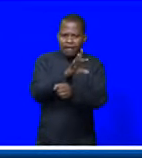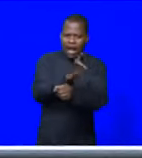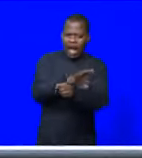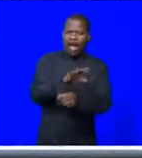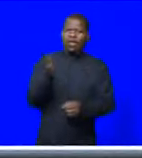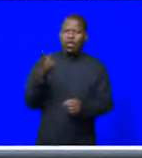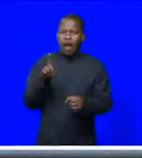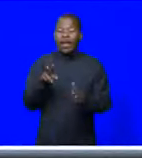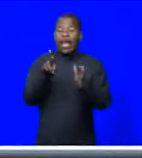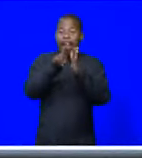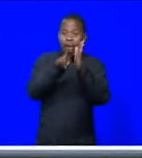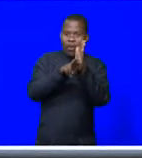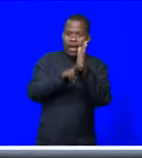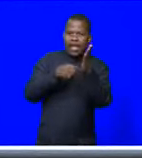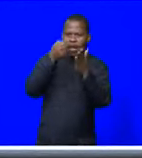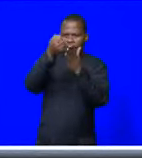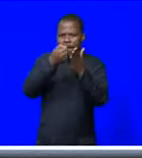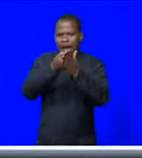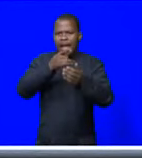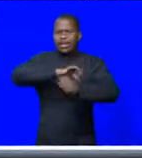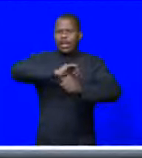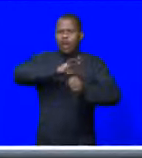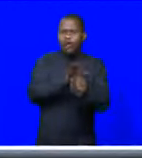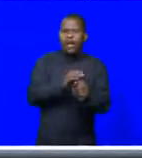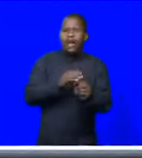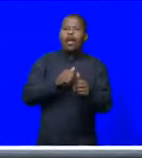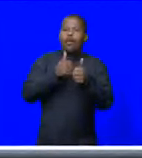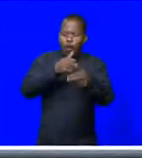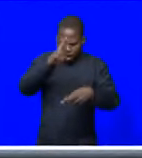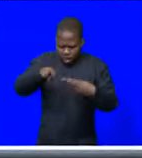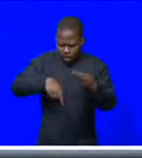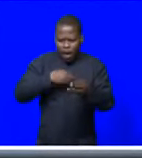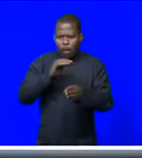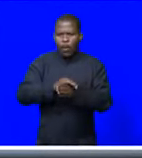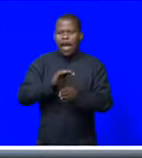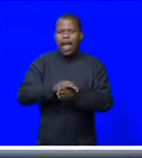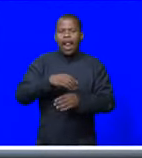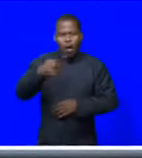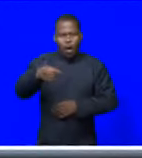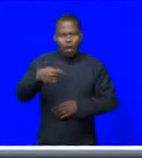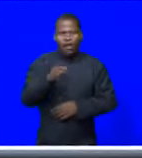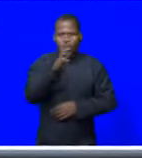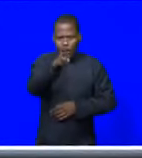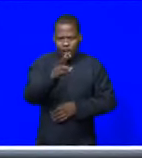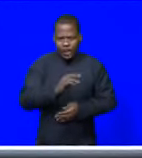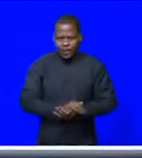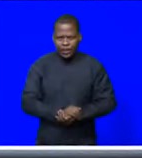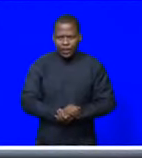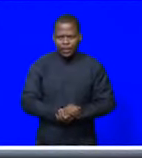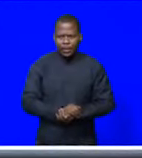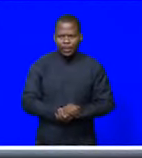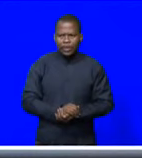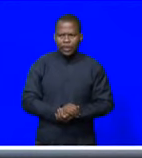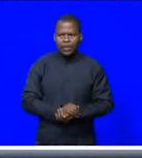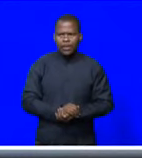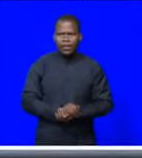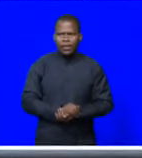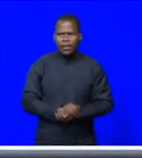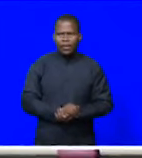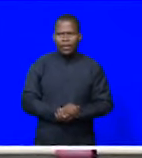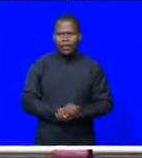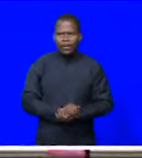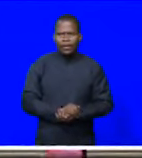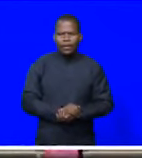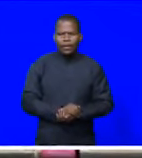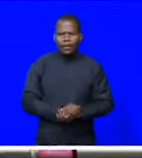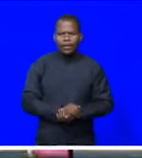The announcement is made by Elections and Boundaries Commission Chairperson Prince Mhlaphlangeni. For Eswatini TV News,